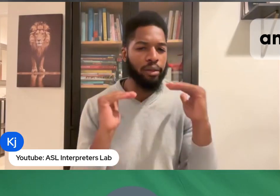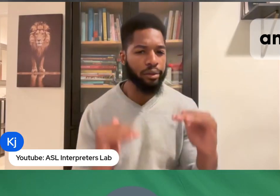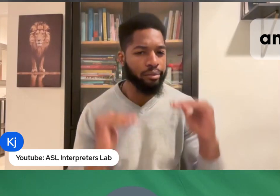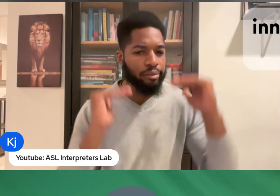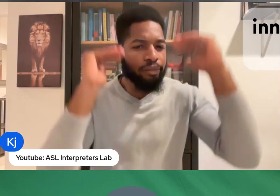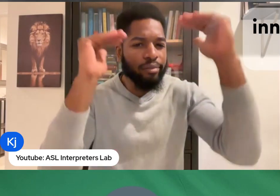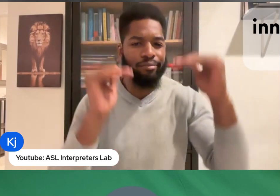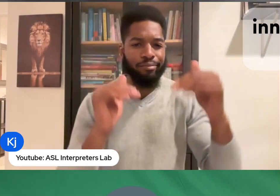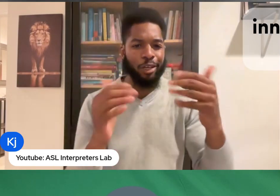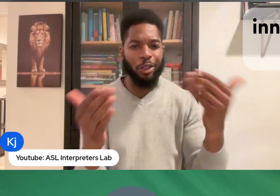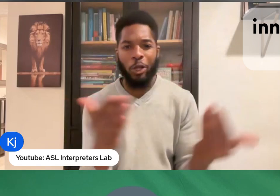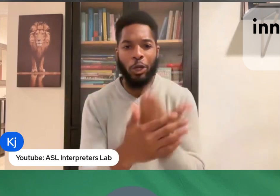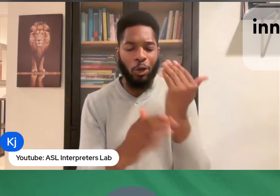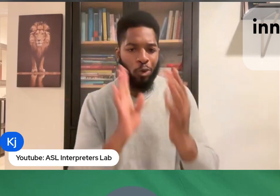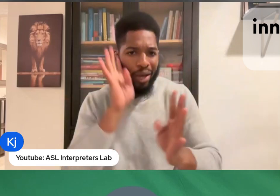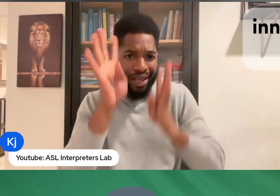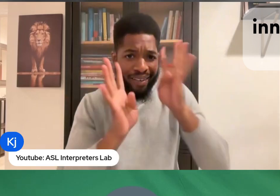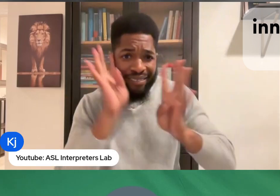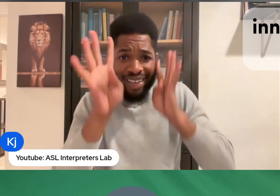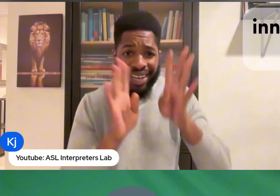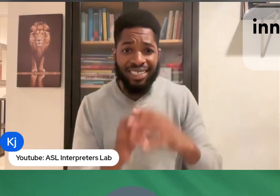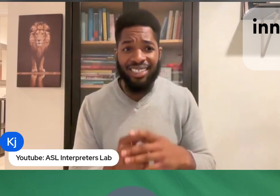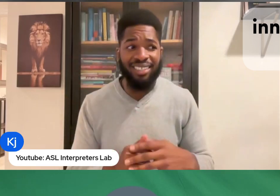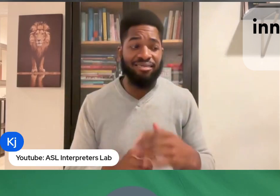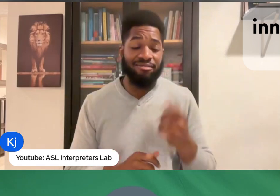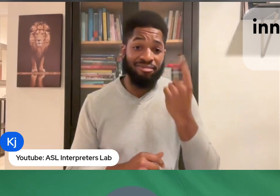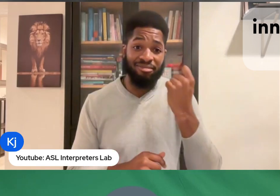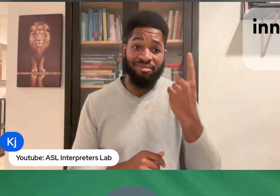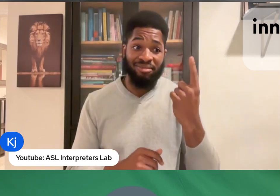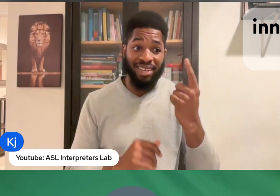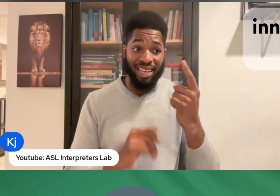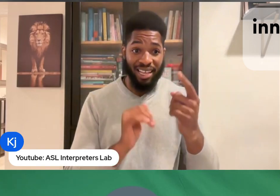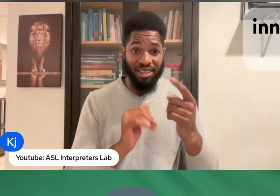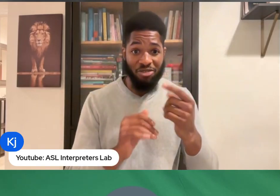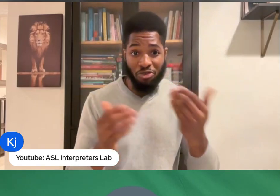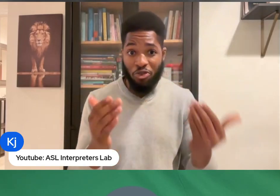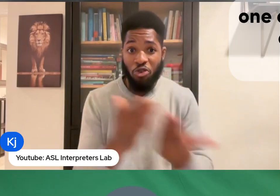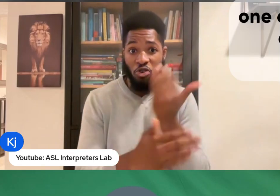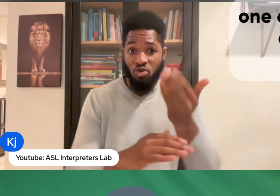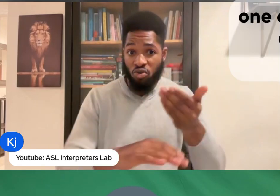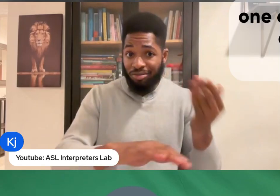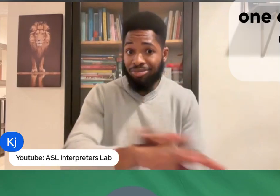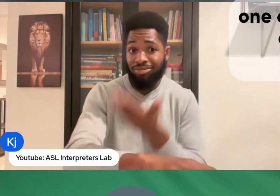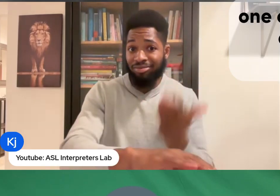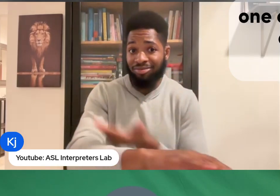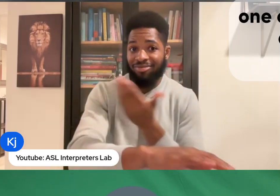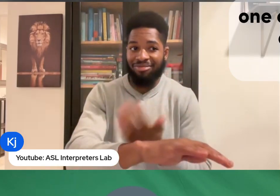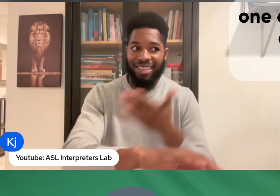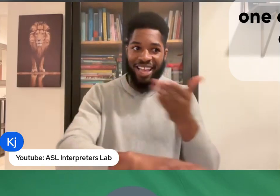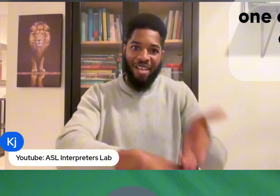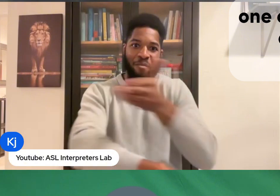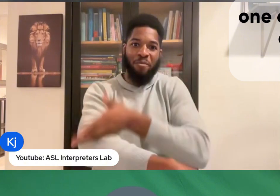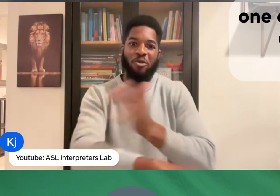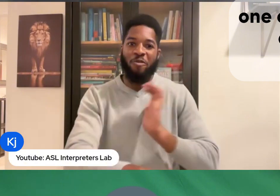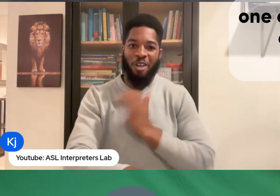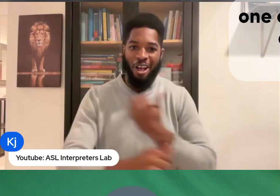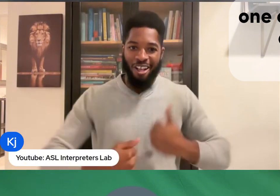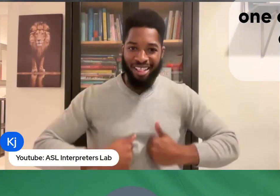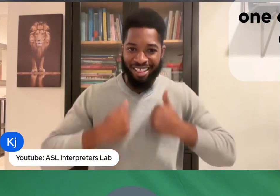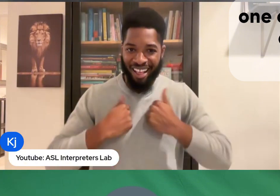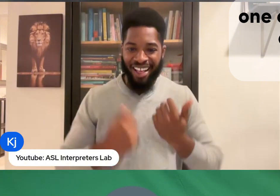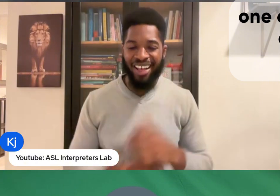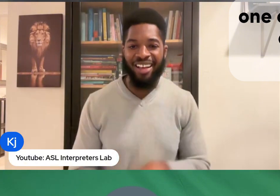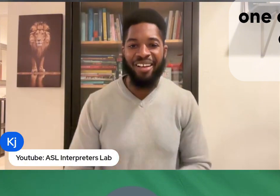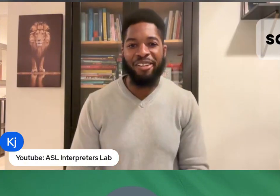I've said, innovations historically have bettered our way of life. One of the things that we talked about when we started